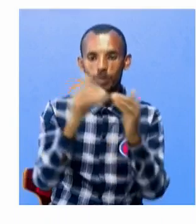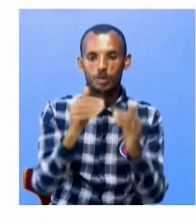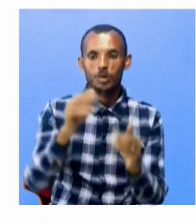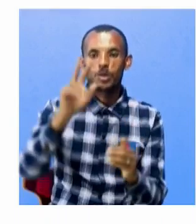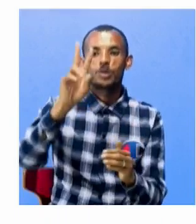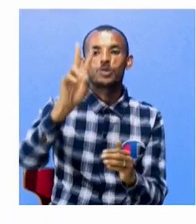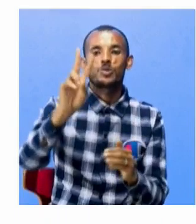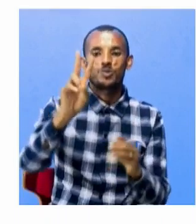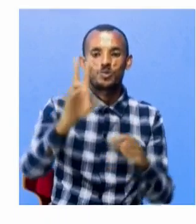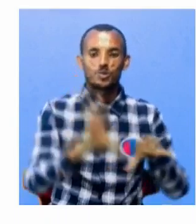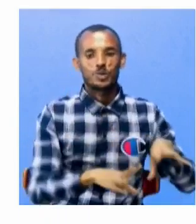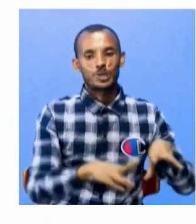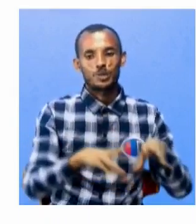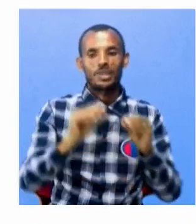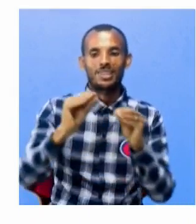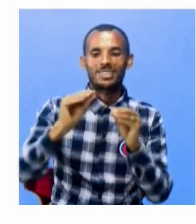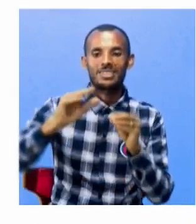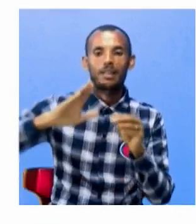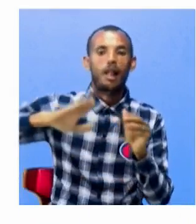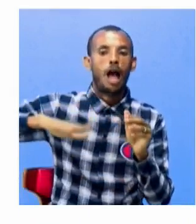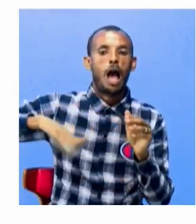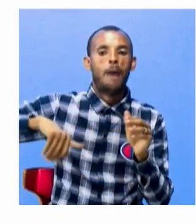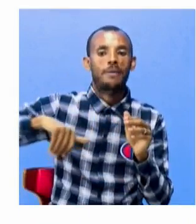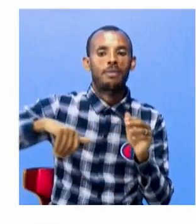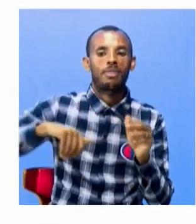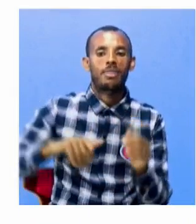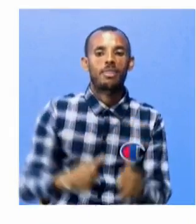were absent. 2 students